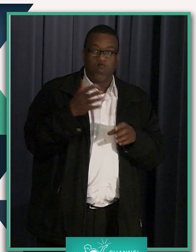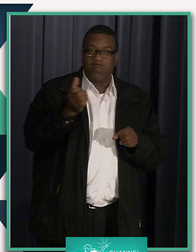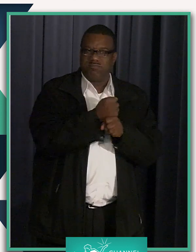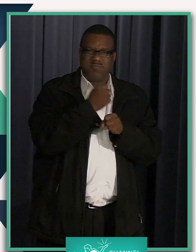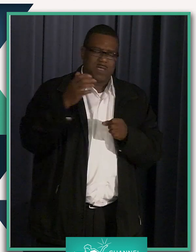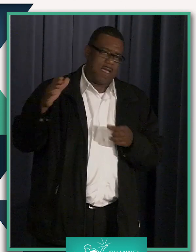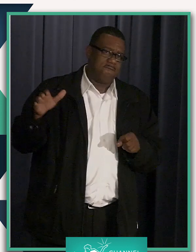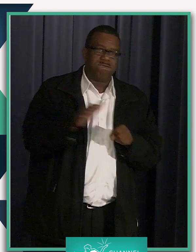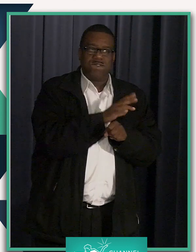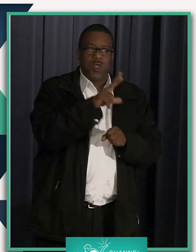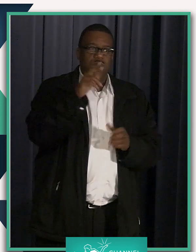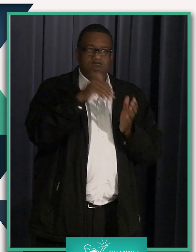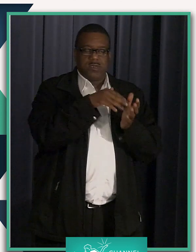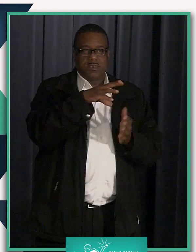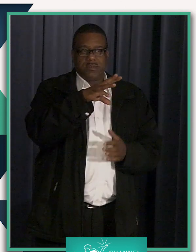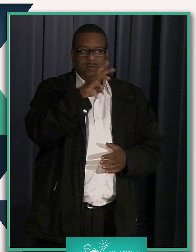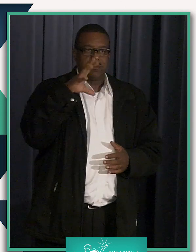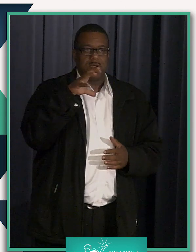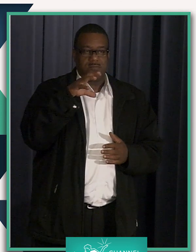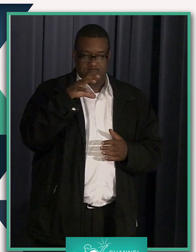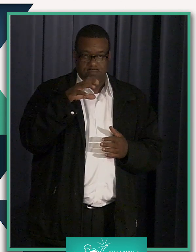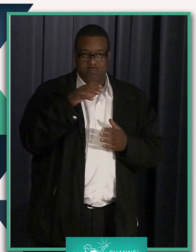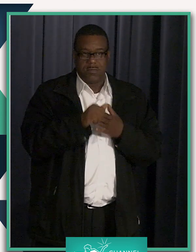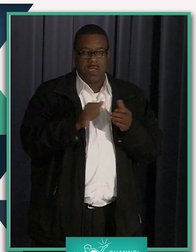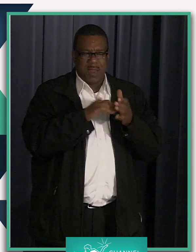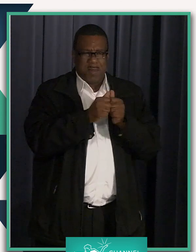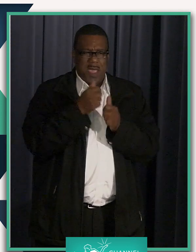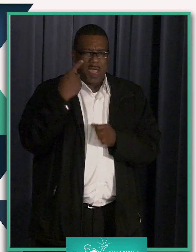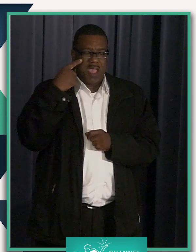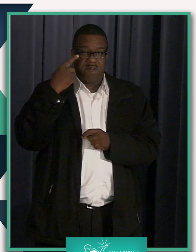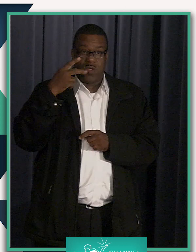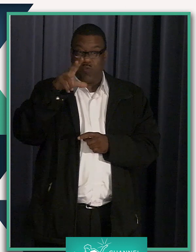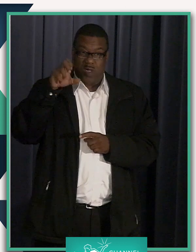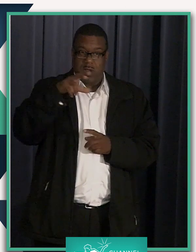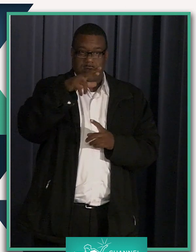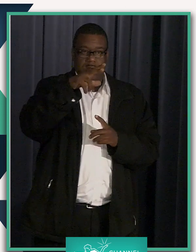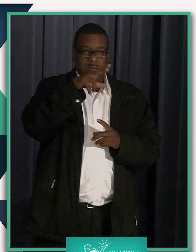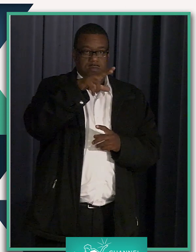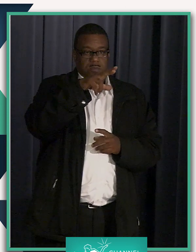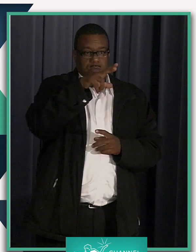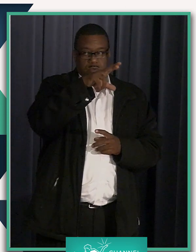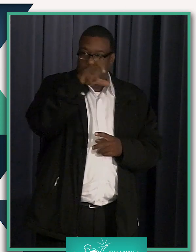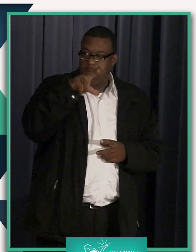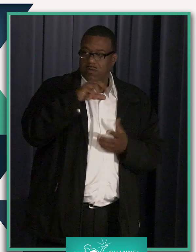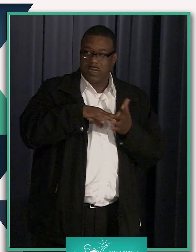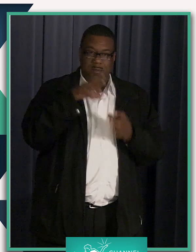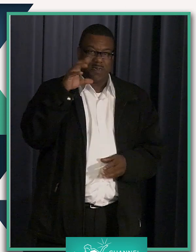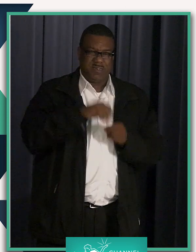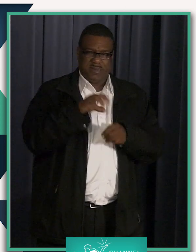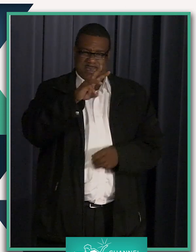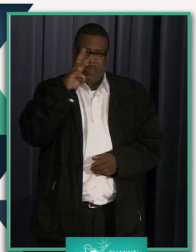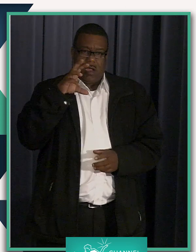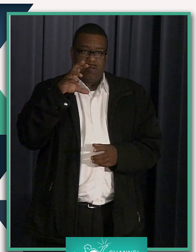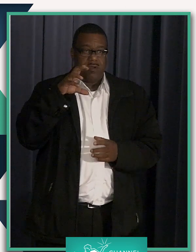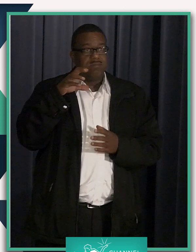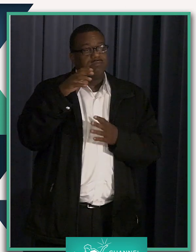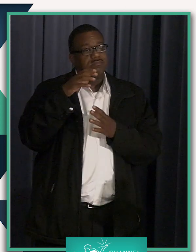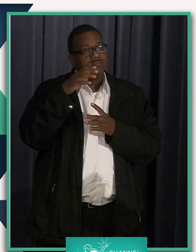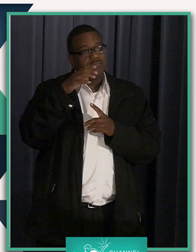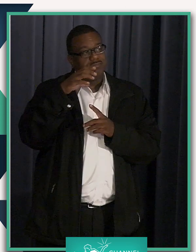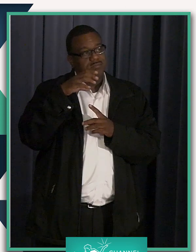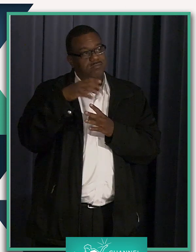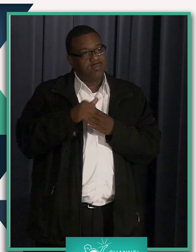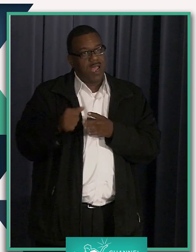got two payments of $300 in 2021, so I got $600 in monthly payments. I'm going to